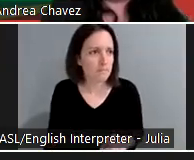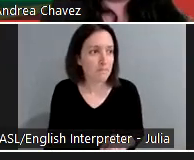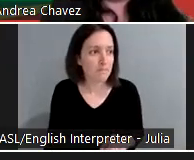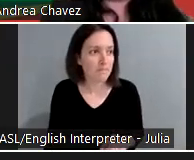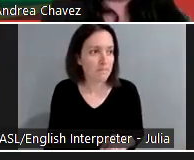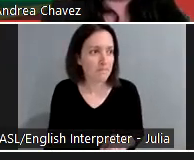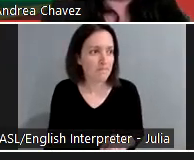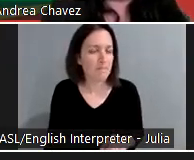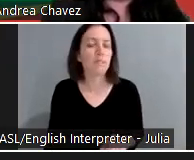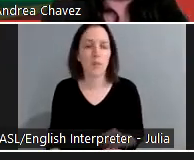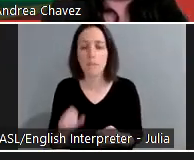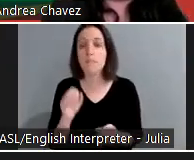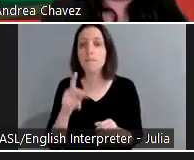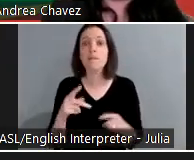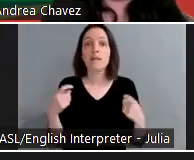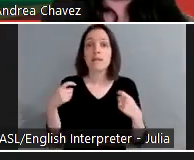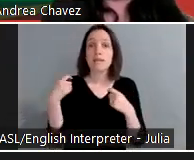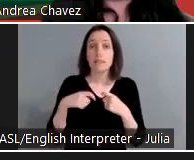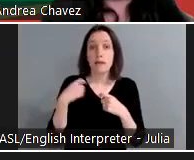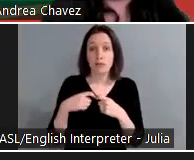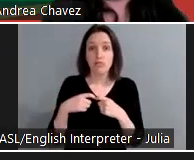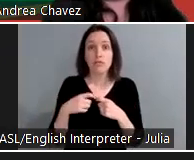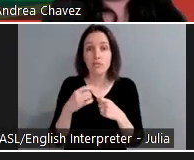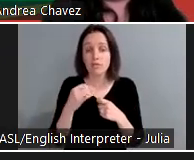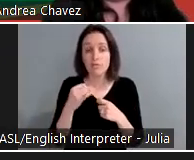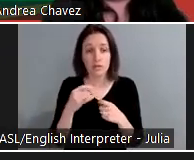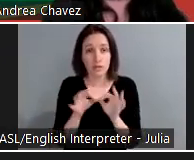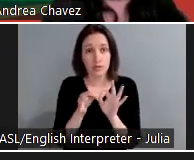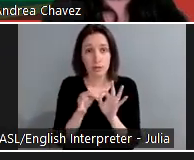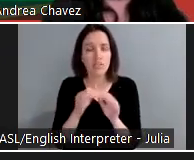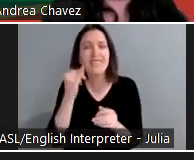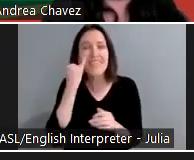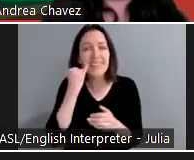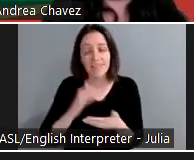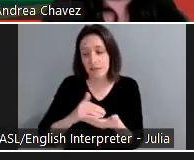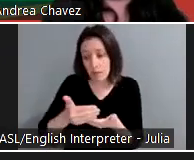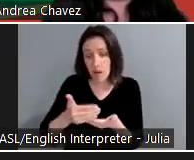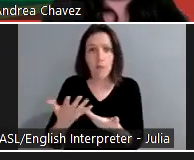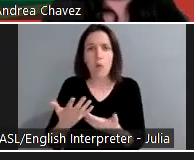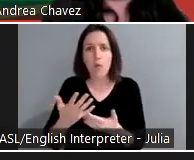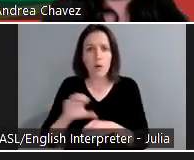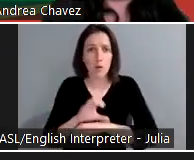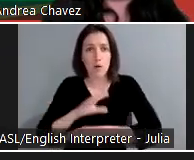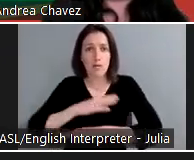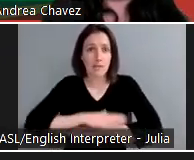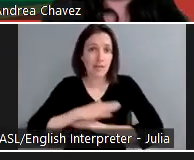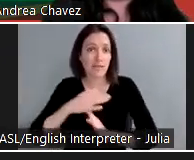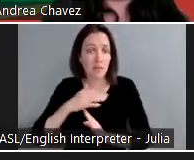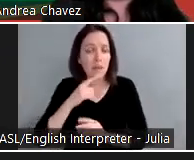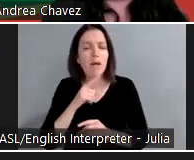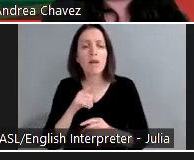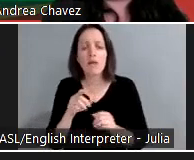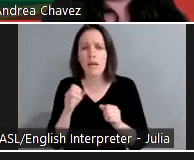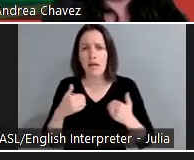Okay, to hear Spanish interpretation, if you're on a laptop or a desktop, after you are done with this announcement, you will see a globe at the bottom of your